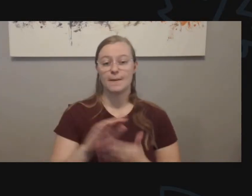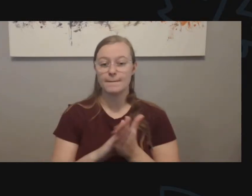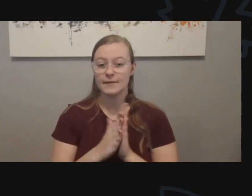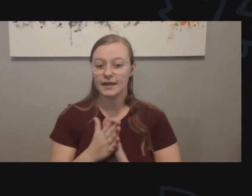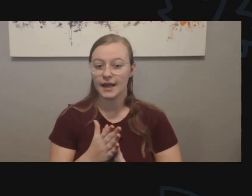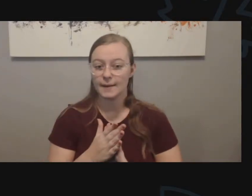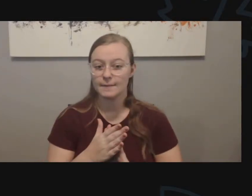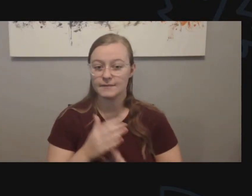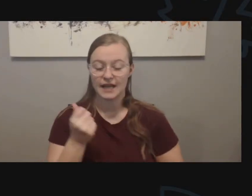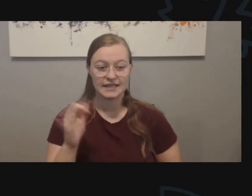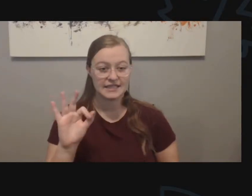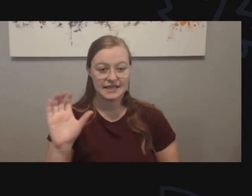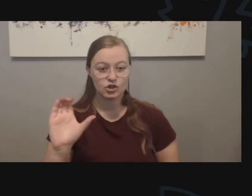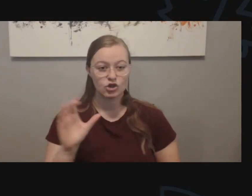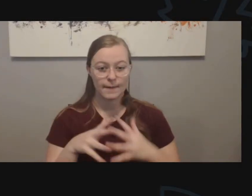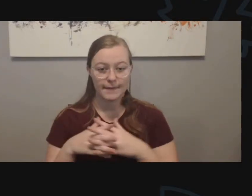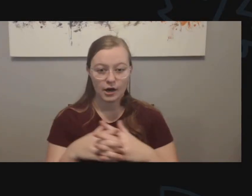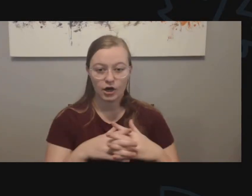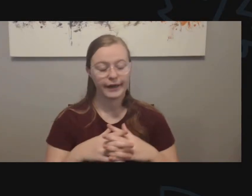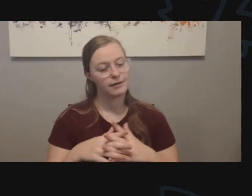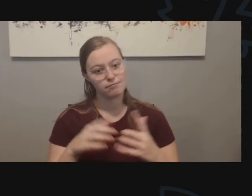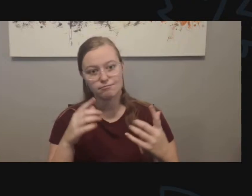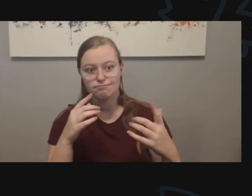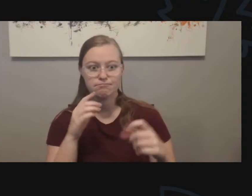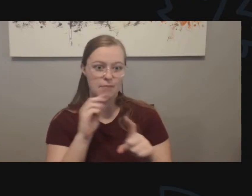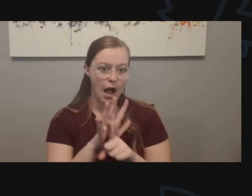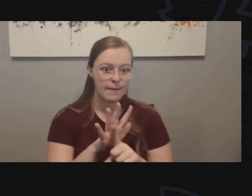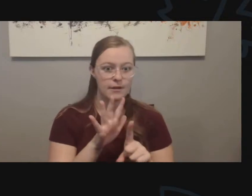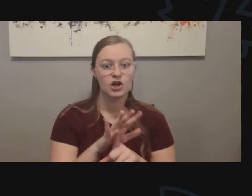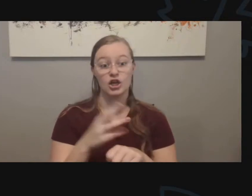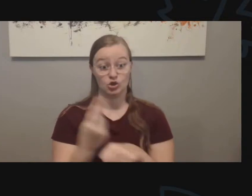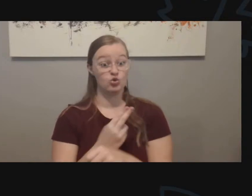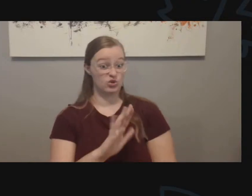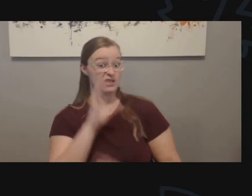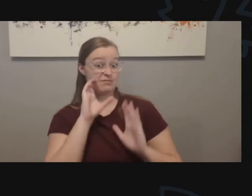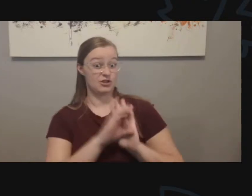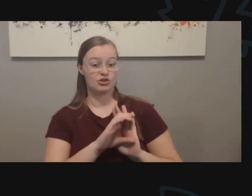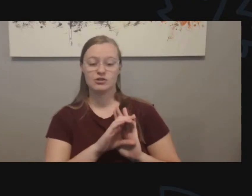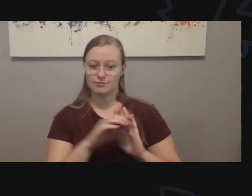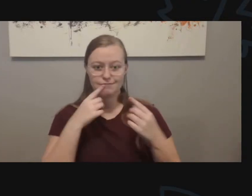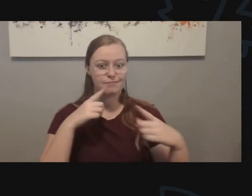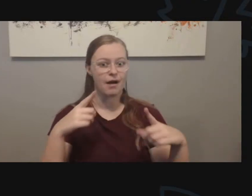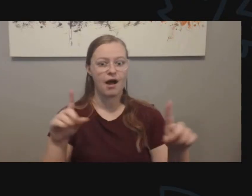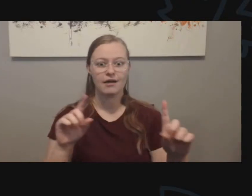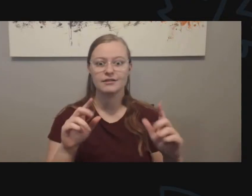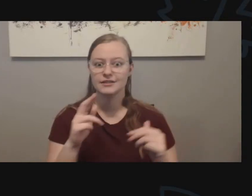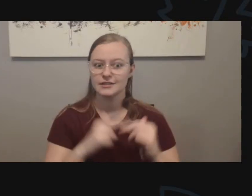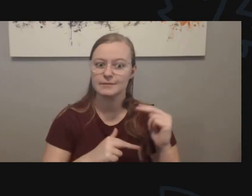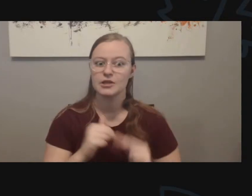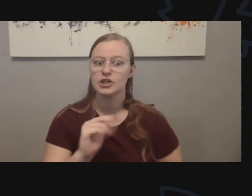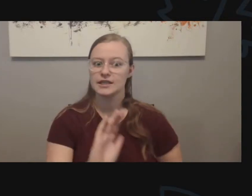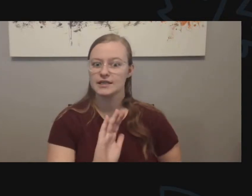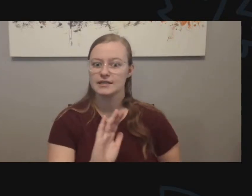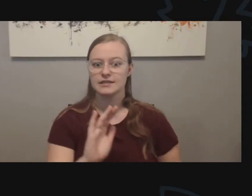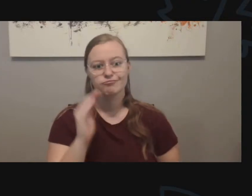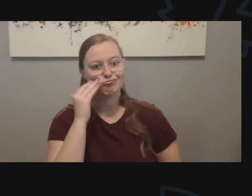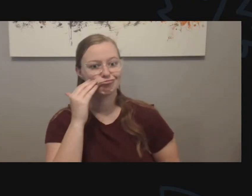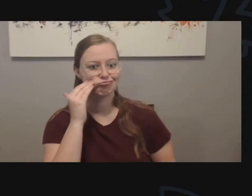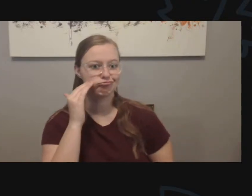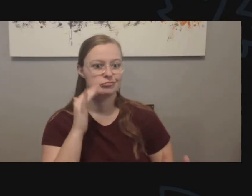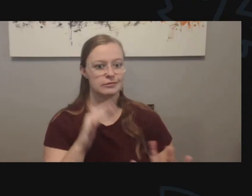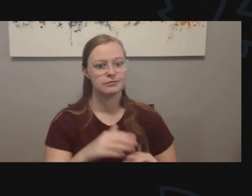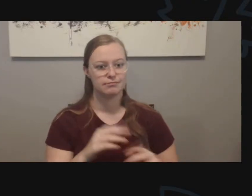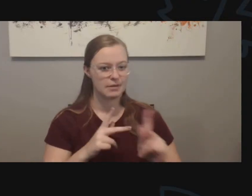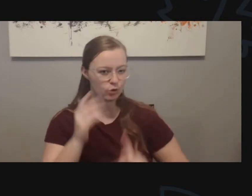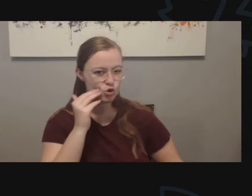century American, and he used his images effectively to build his reputation. With a recent